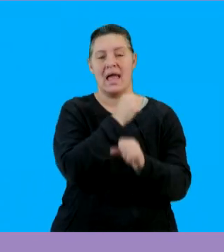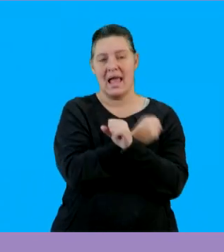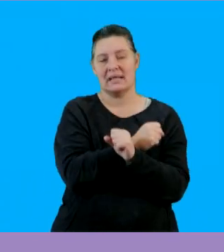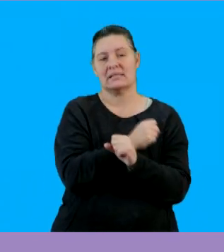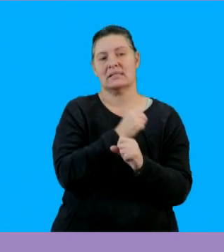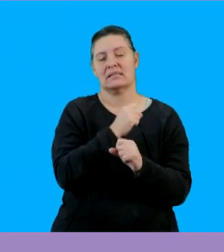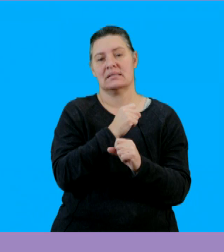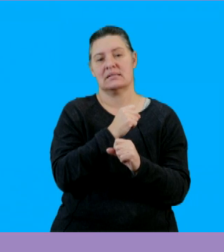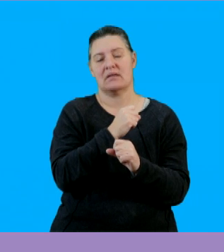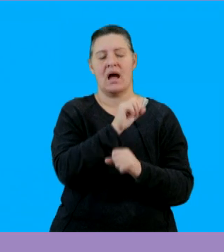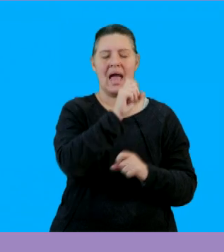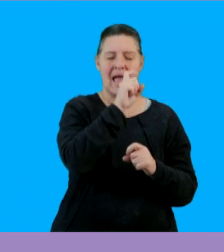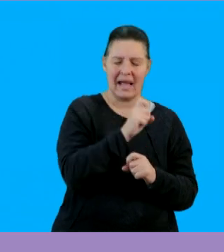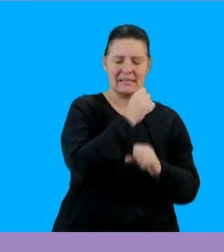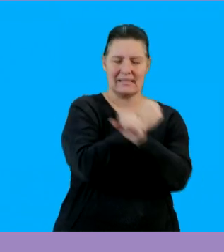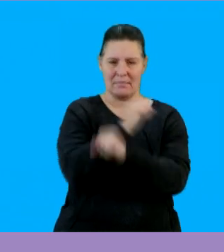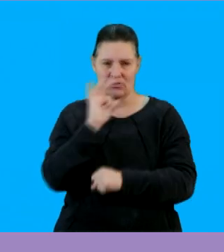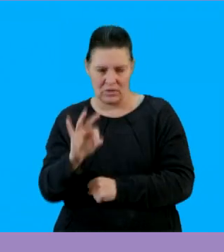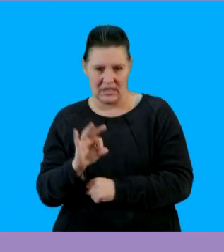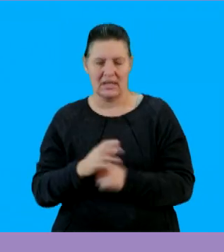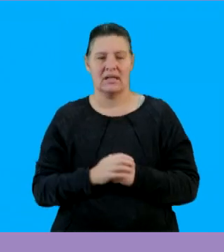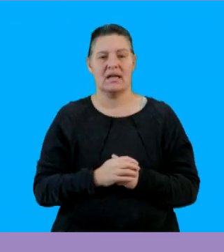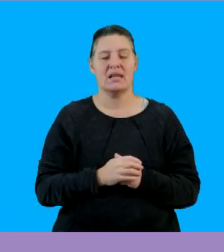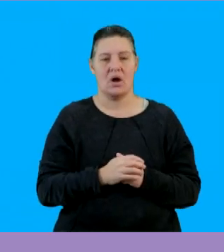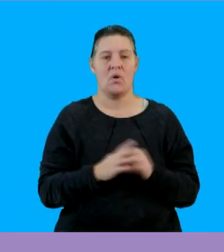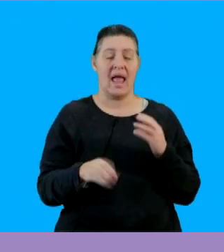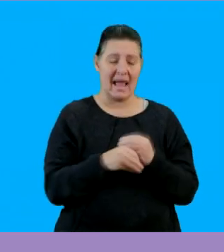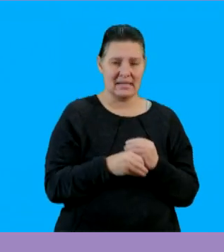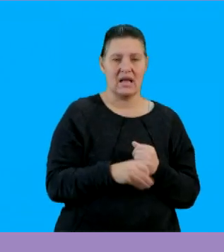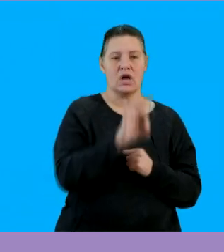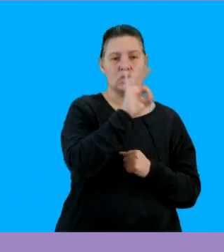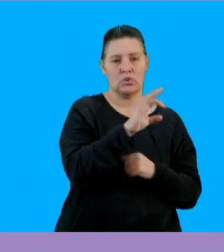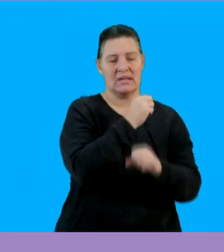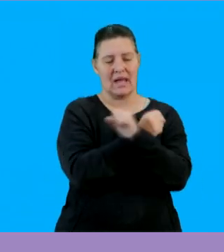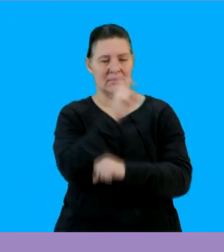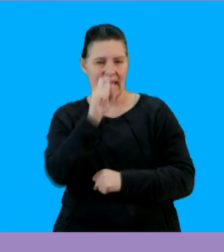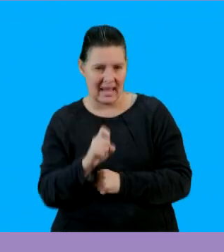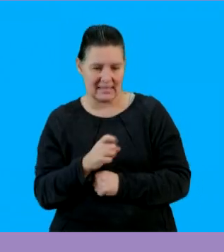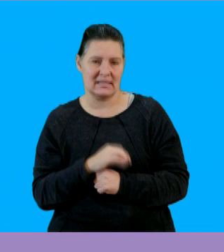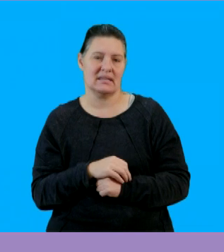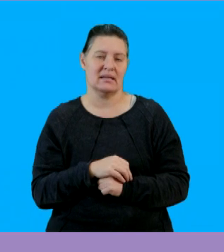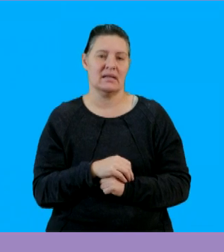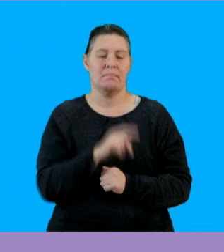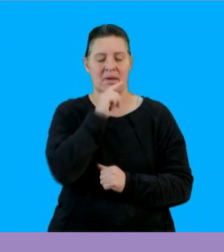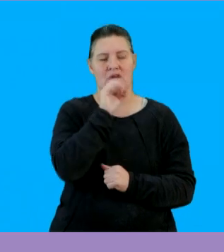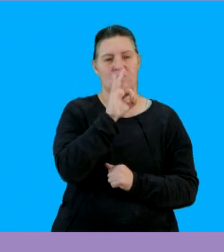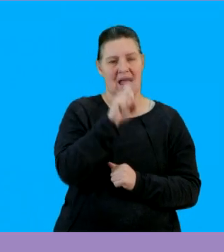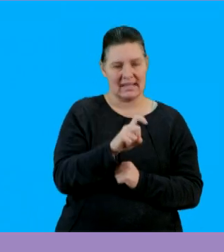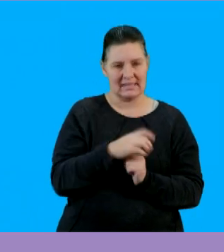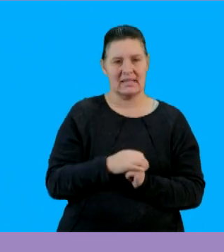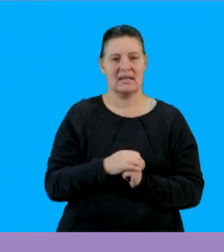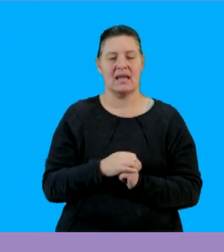multiplied by 3, that is going to be 3x. We are adding, then that's 3 multiplied by x, that